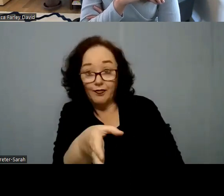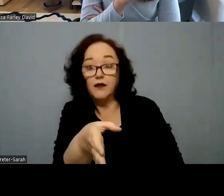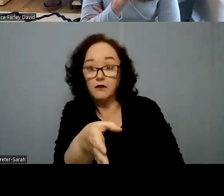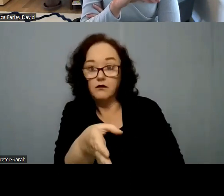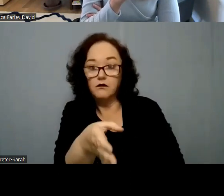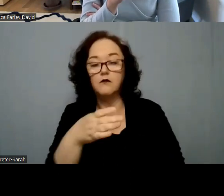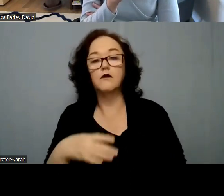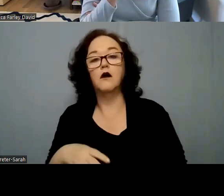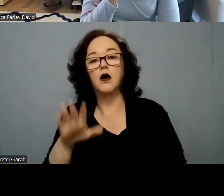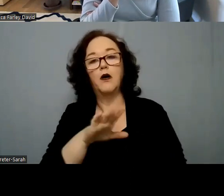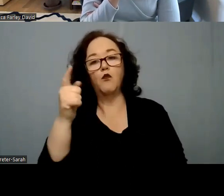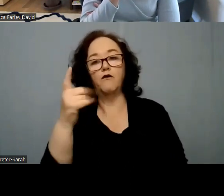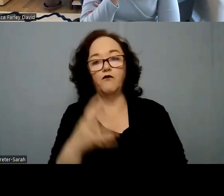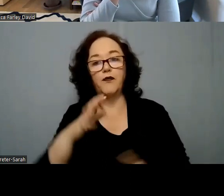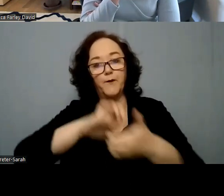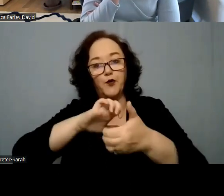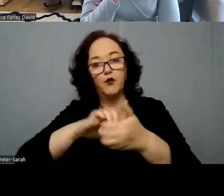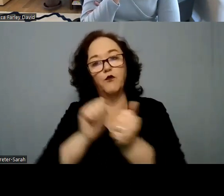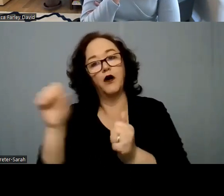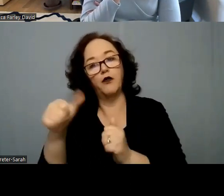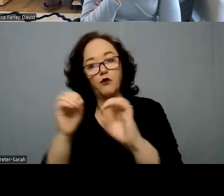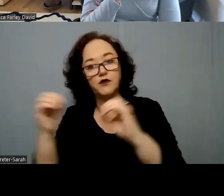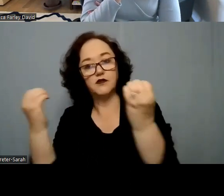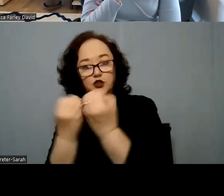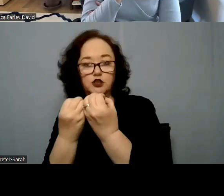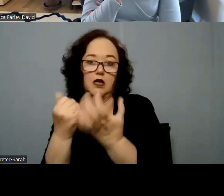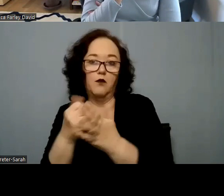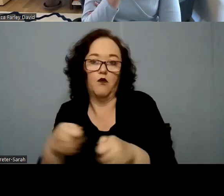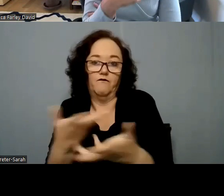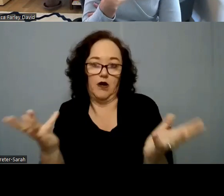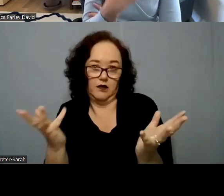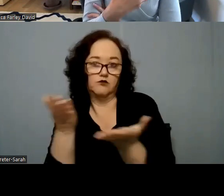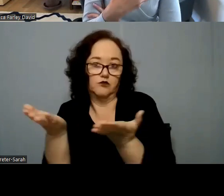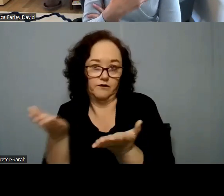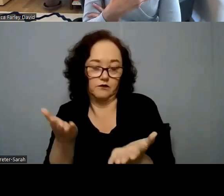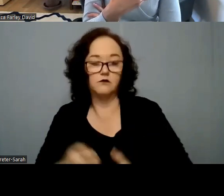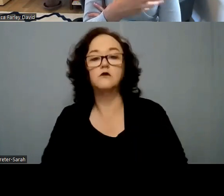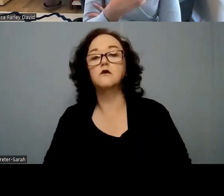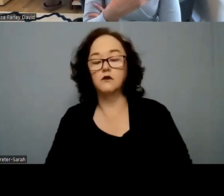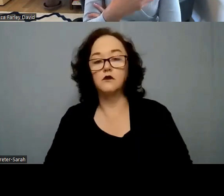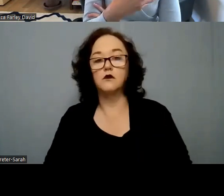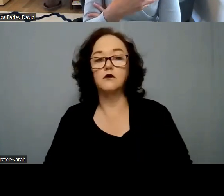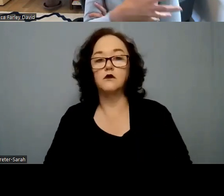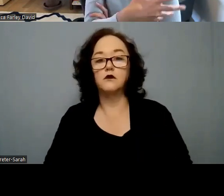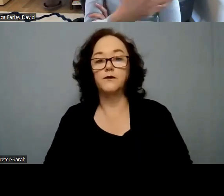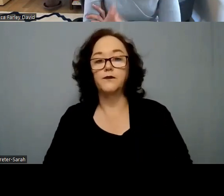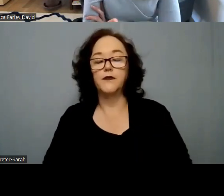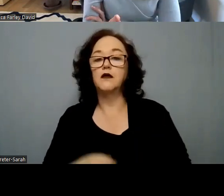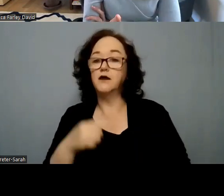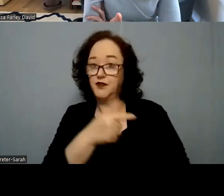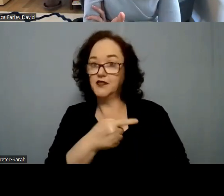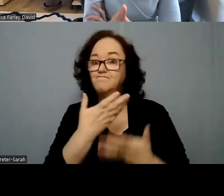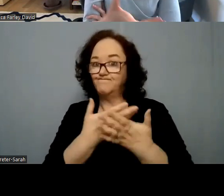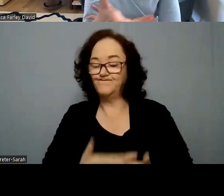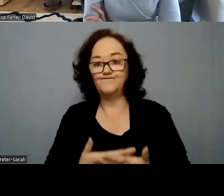1/4 are partnering with other organizations to provide. So, we view this as indicative of the expansion of